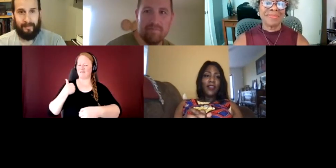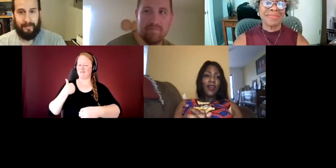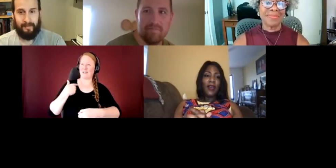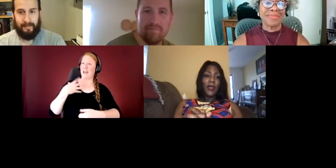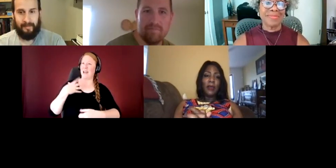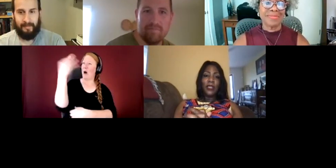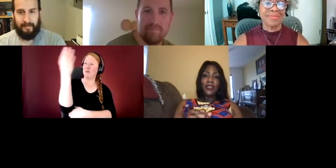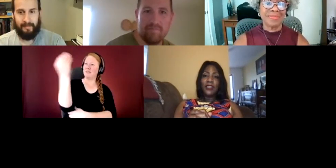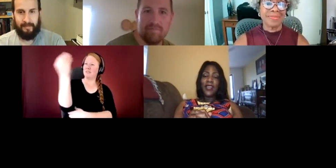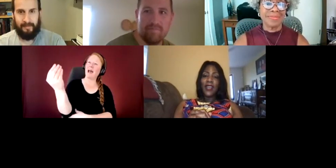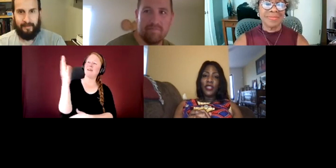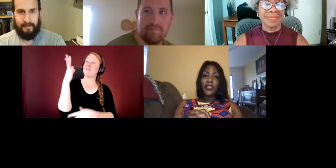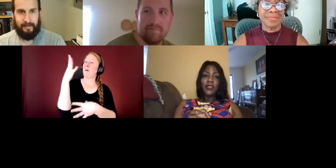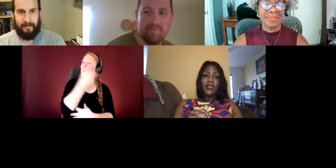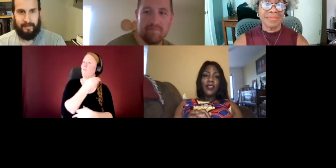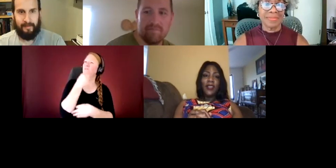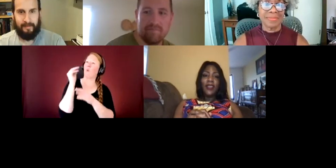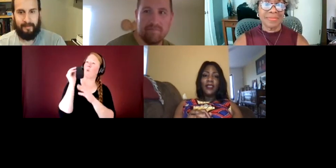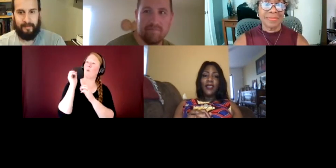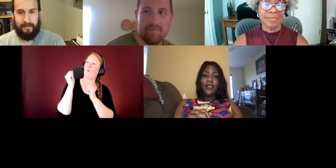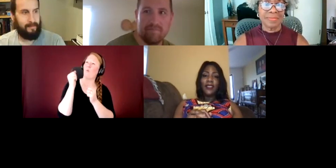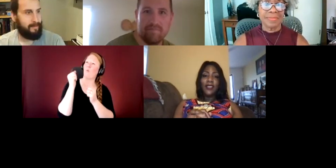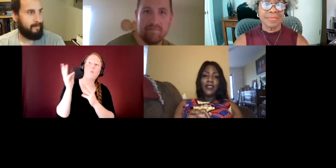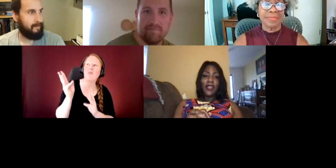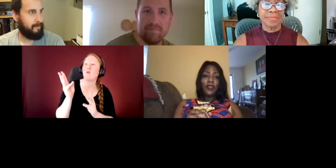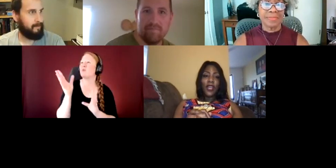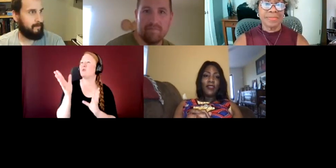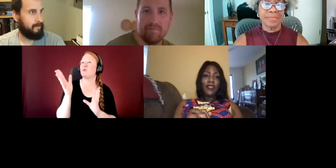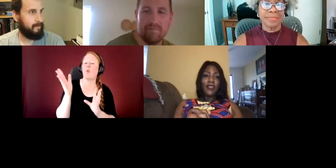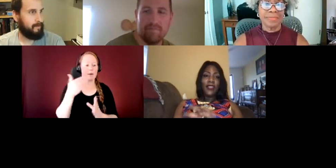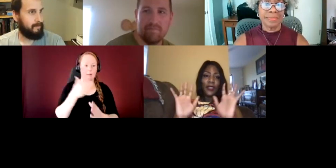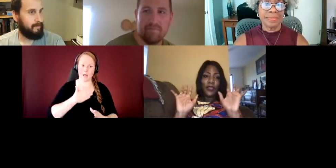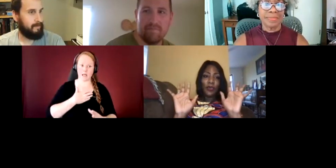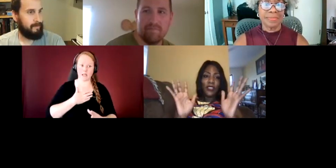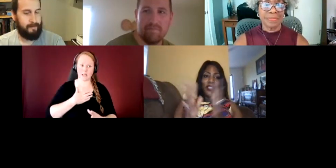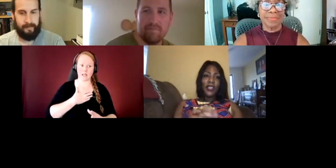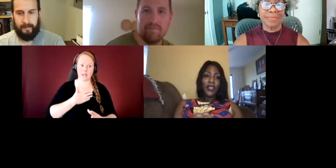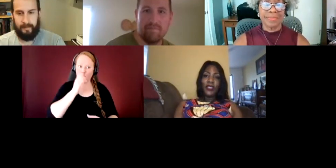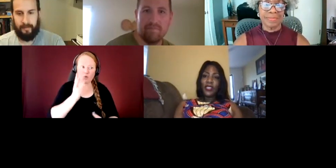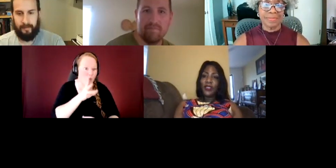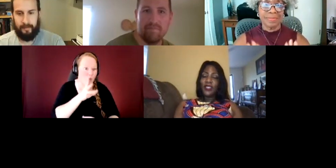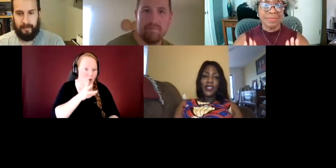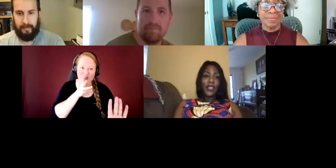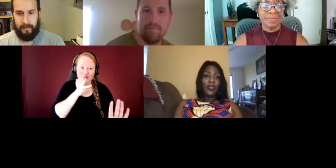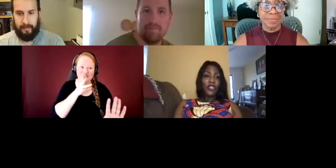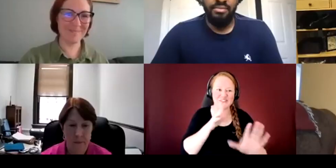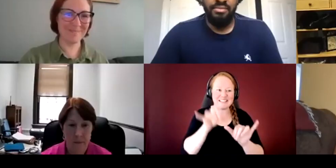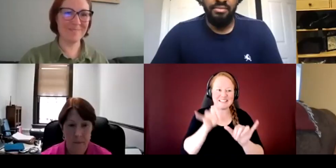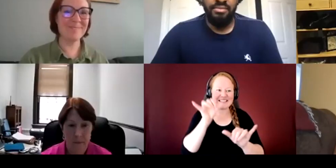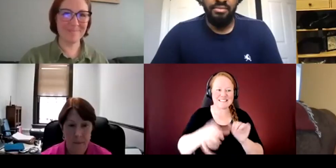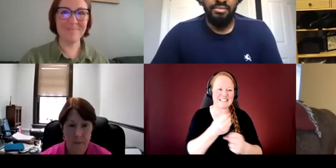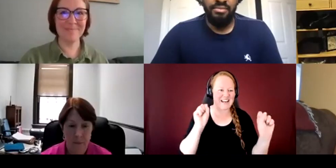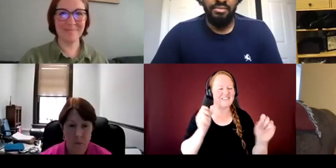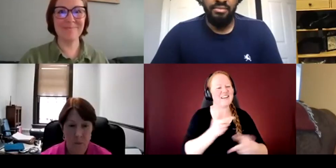weather, and please stay hydrated and stay safe out there. Thank you so much. Take care of yourselves and take care of